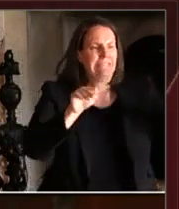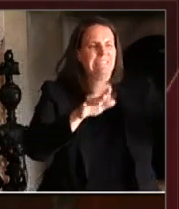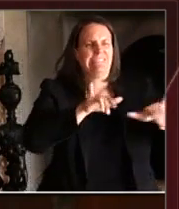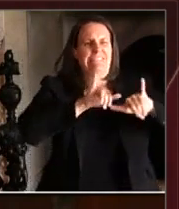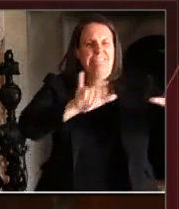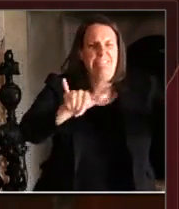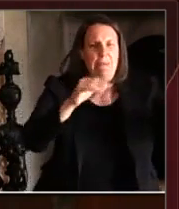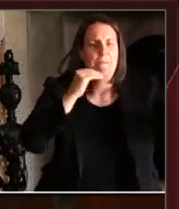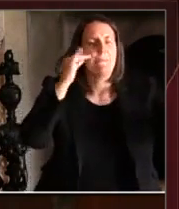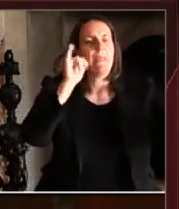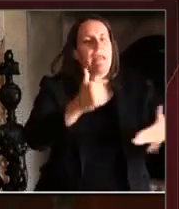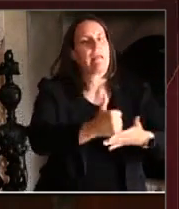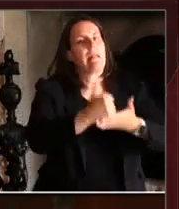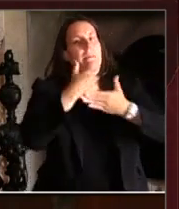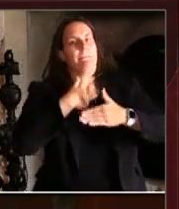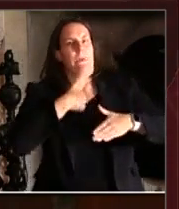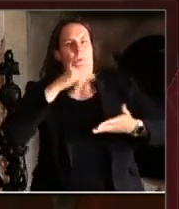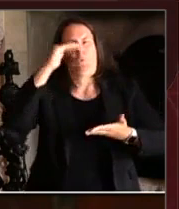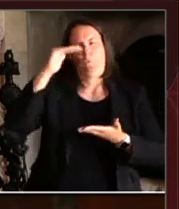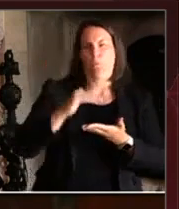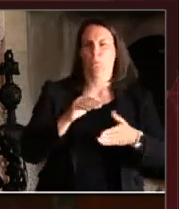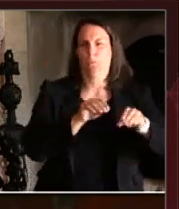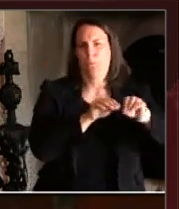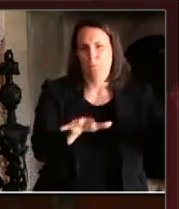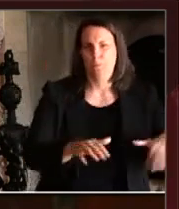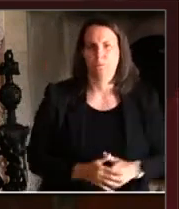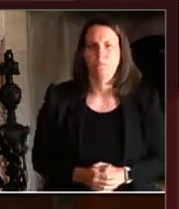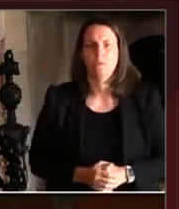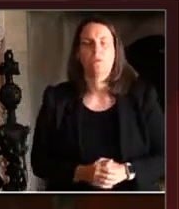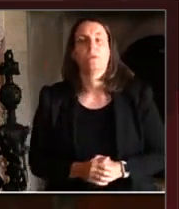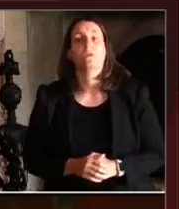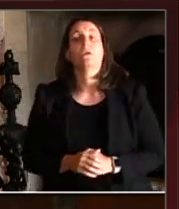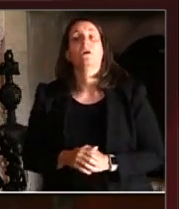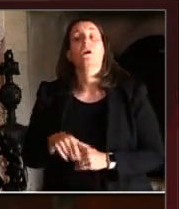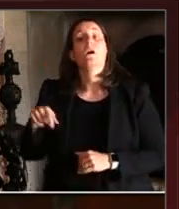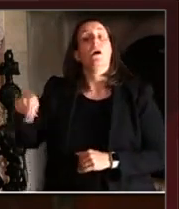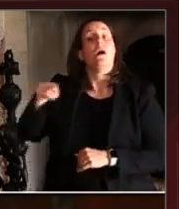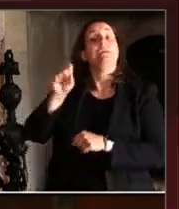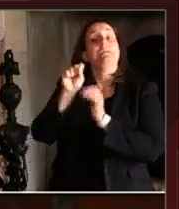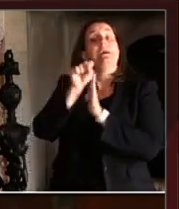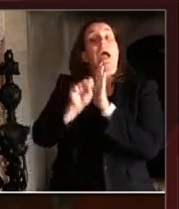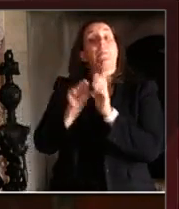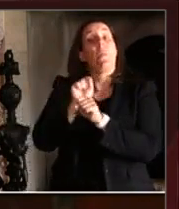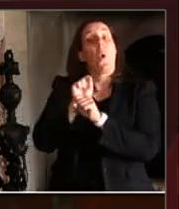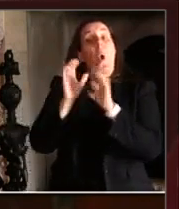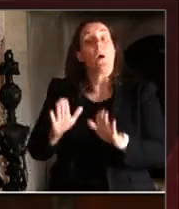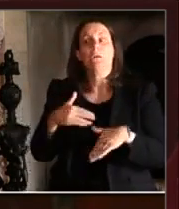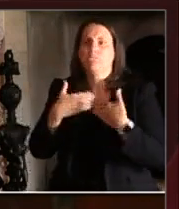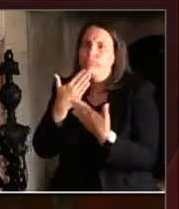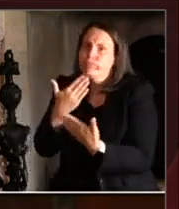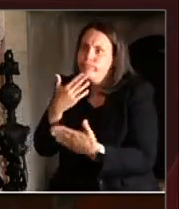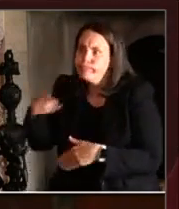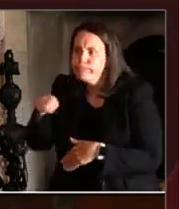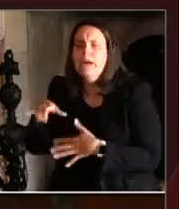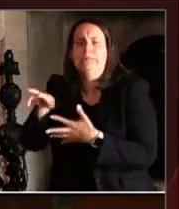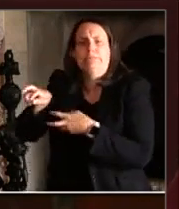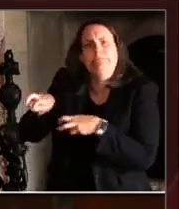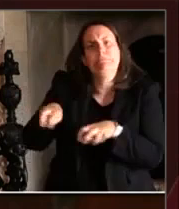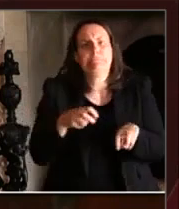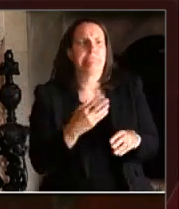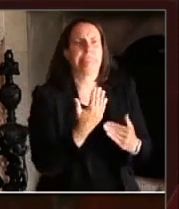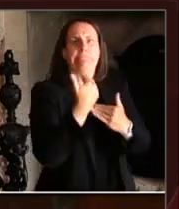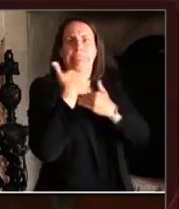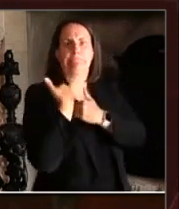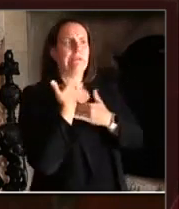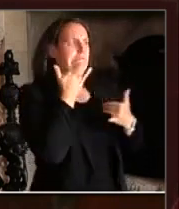transferred more than 300 state employees from our state agencies and hired more than 200 LTEs to conduct